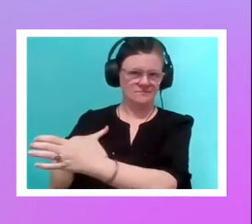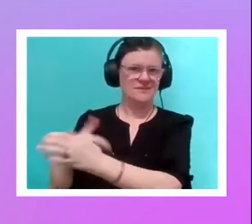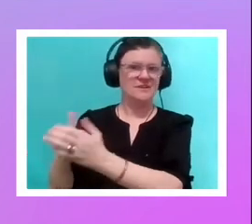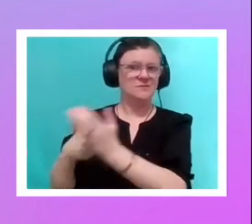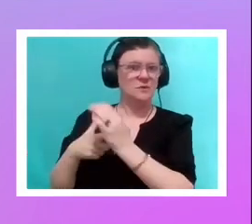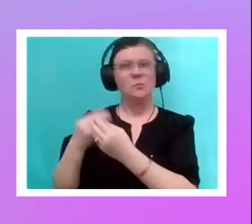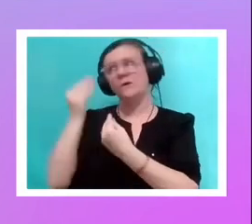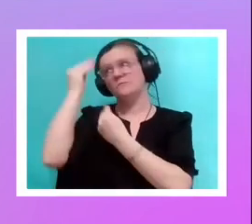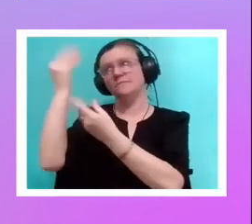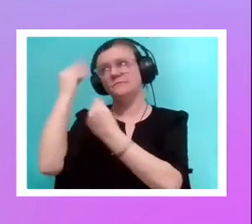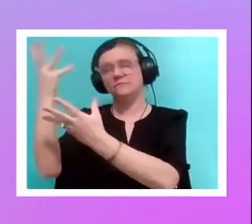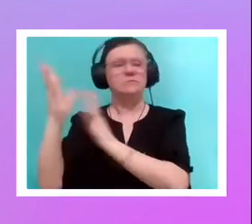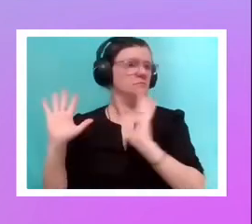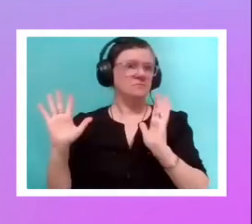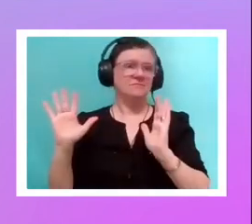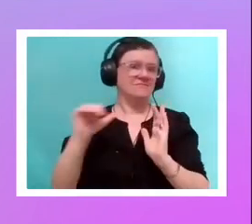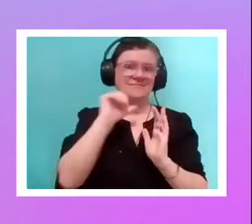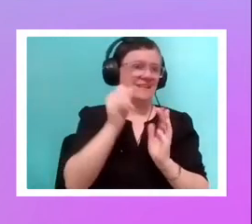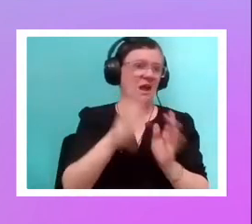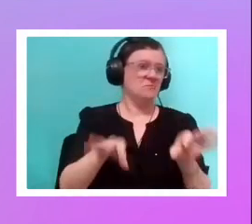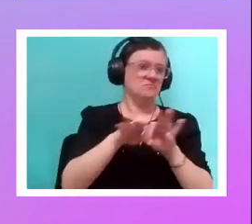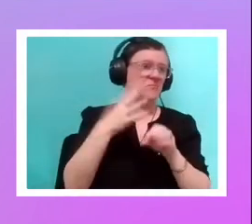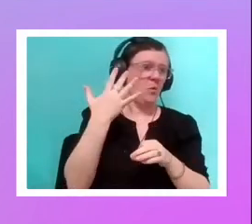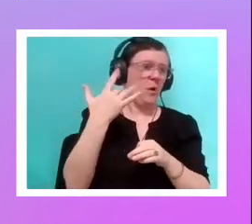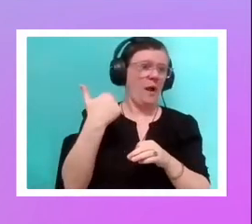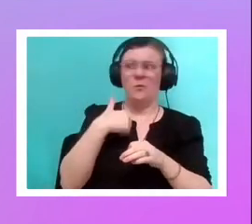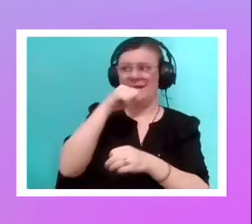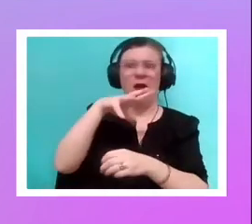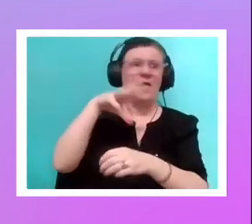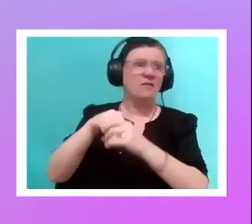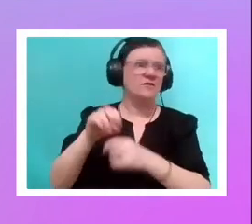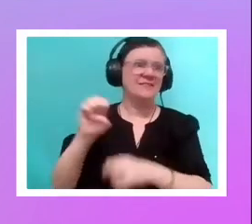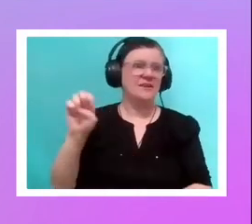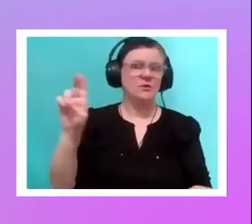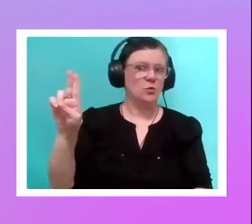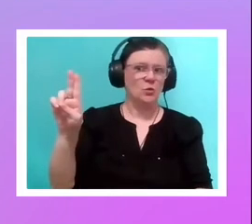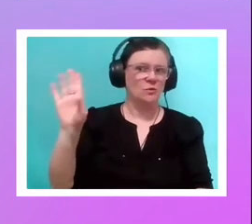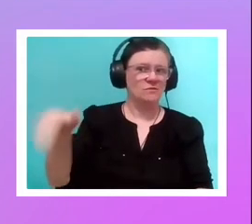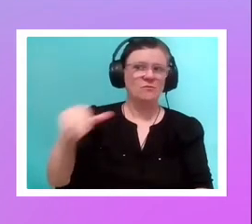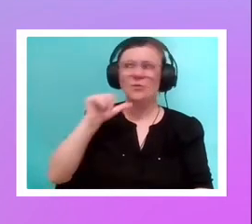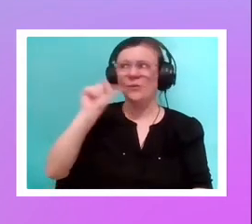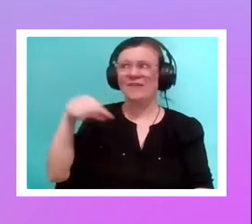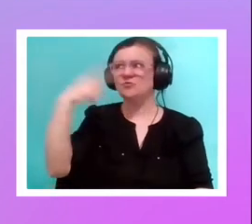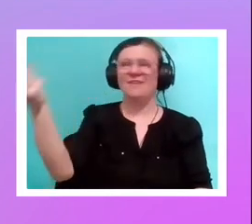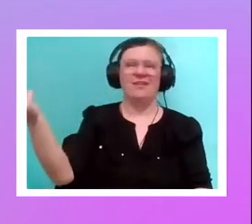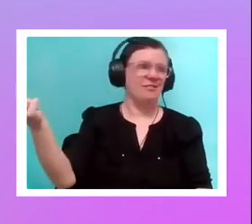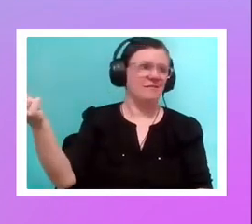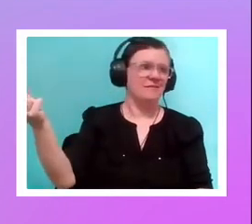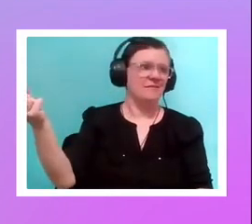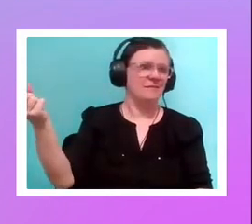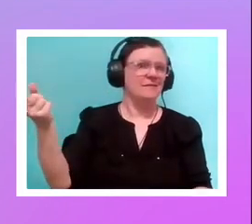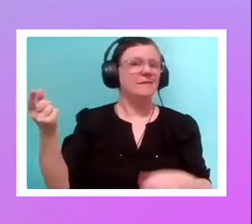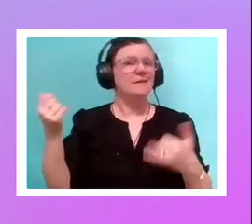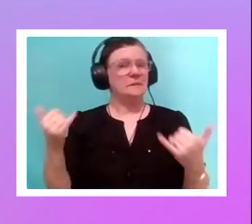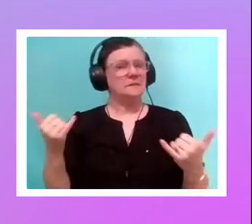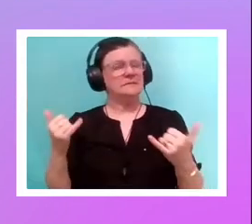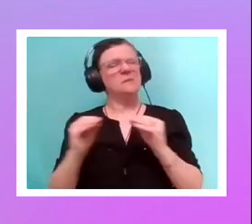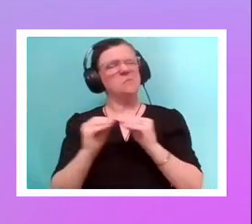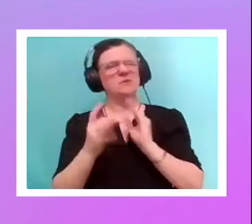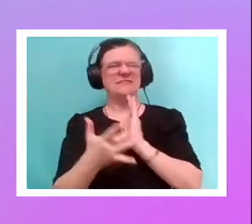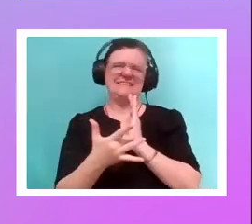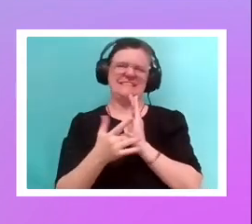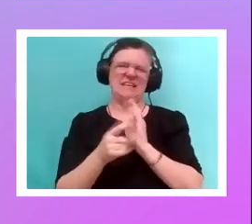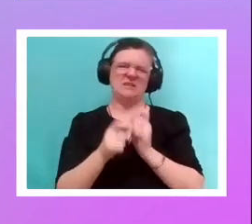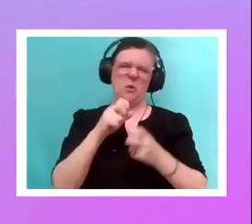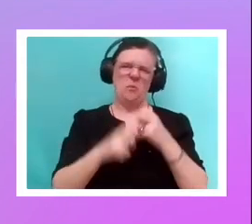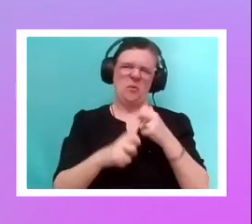back to them. That's obviously no longer relevant now that we're not part of the European Union. But at this stage, these will be mostly technical changes